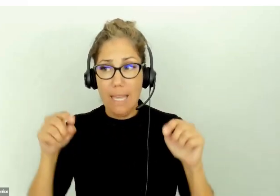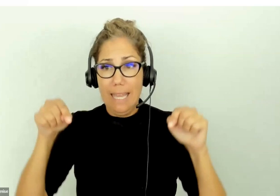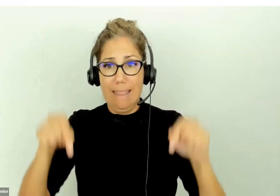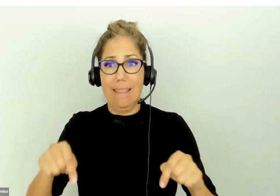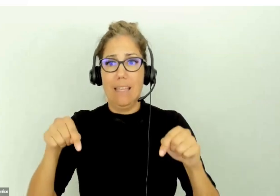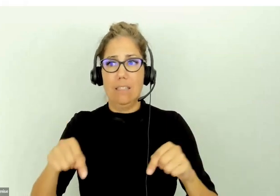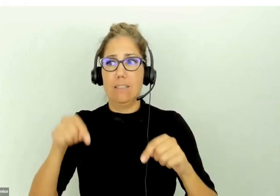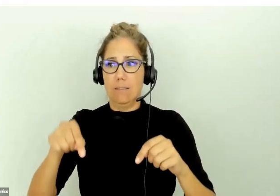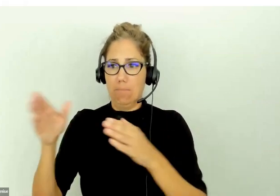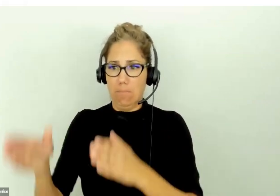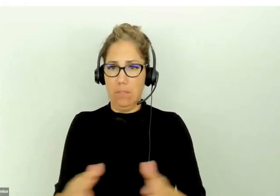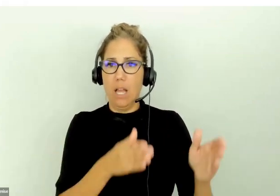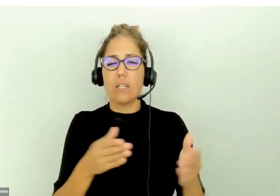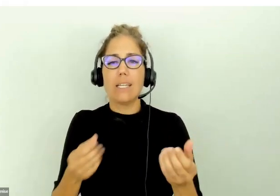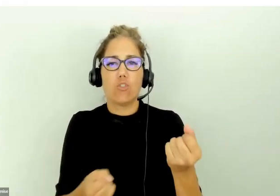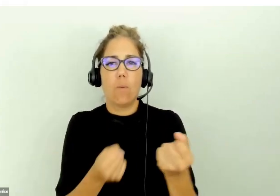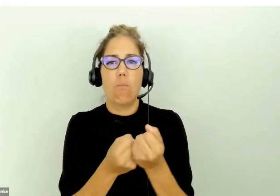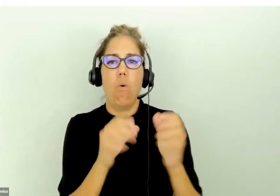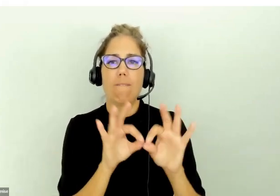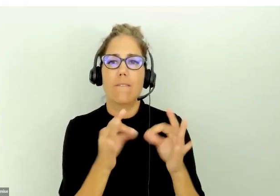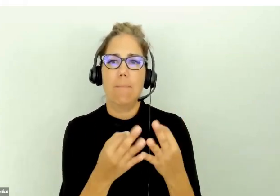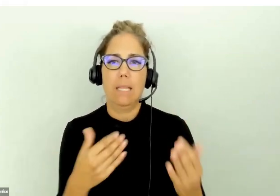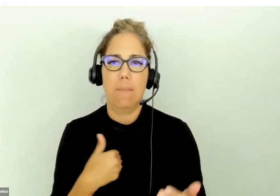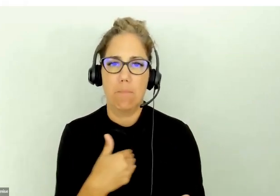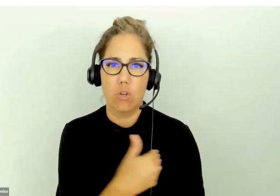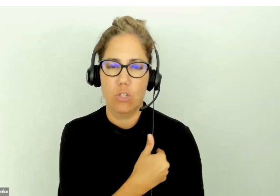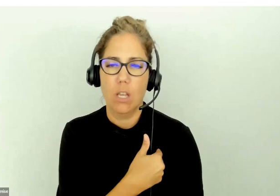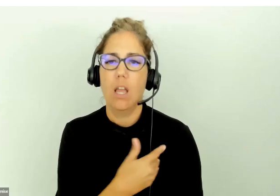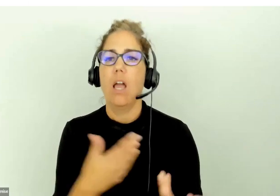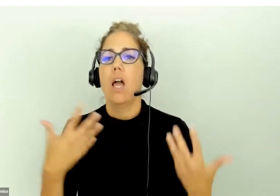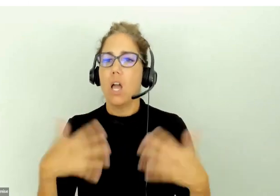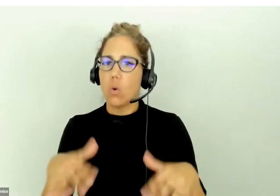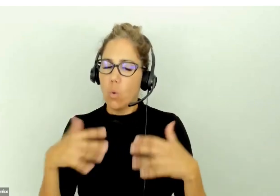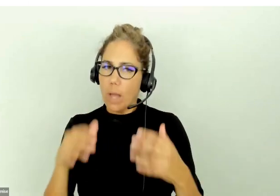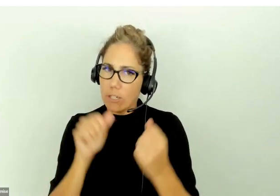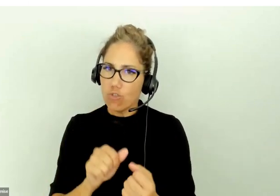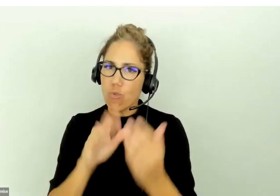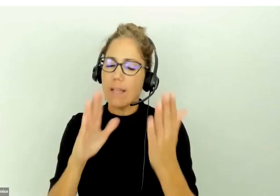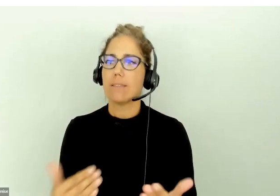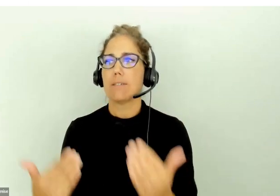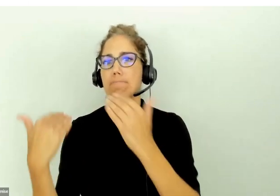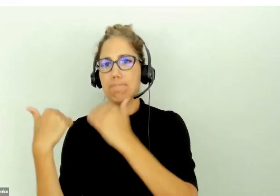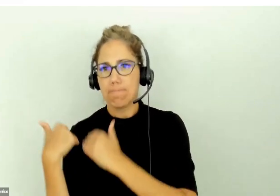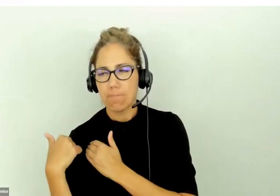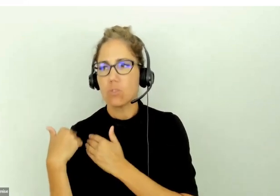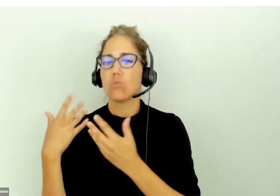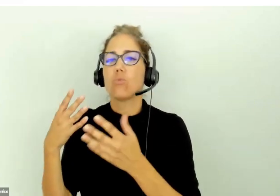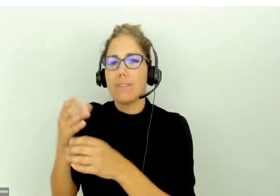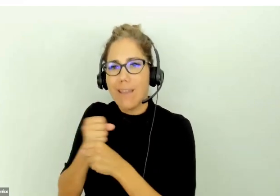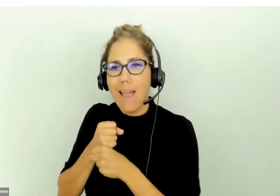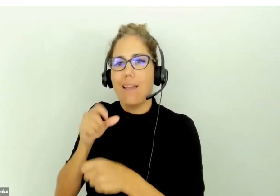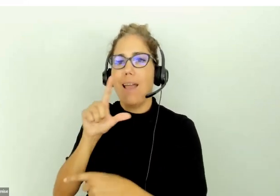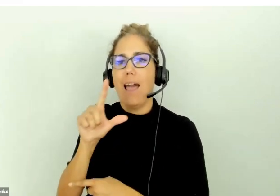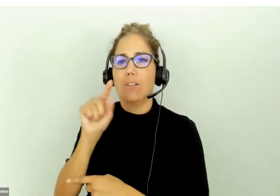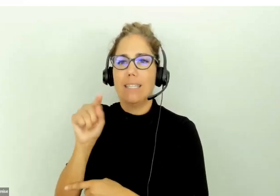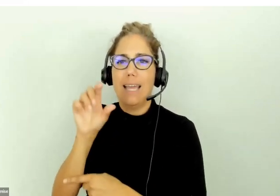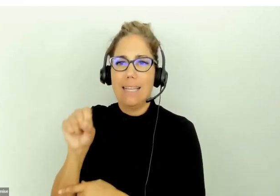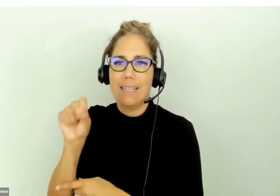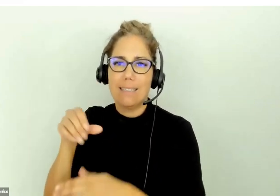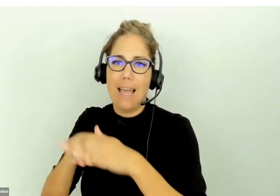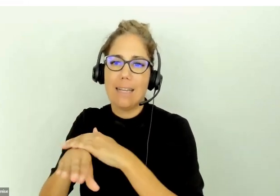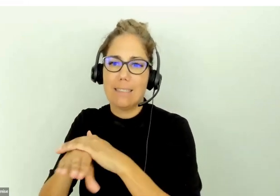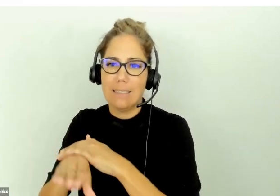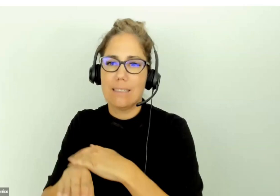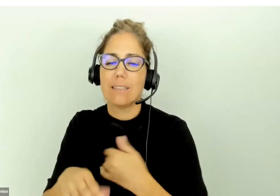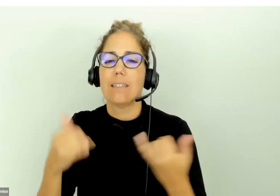can support family members and we can address the burdens of getting access to LTSS. Carrie, I'm turning it over